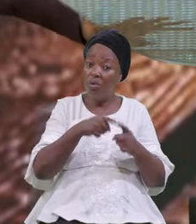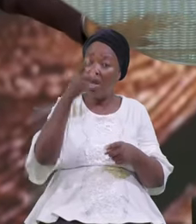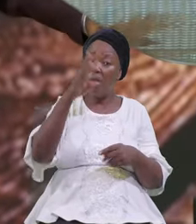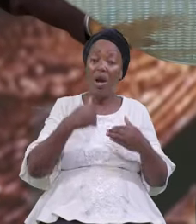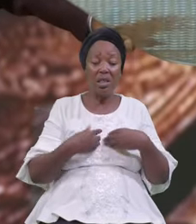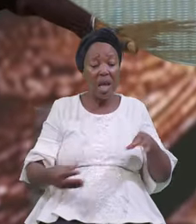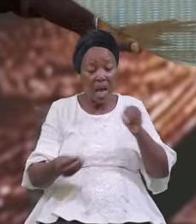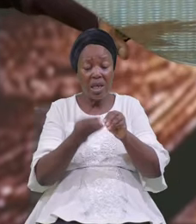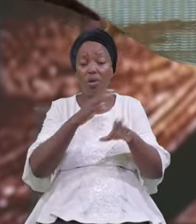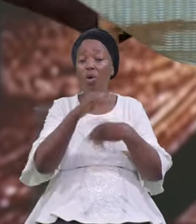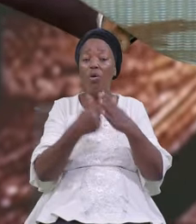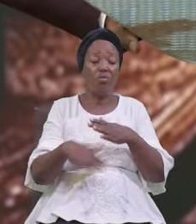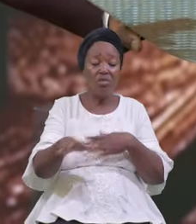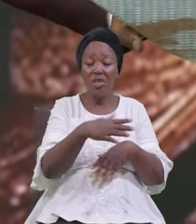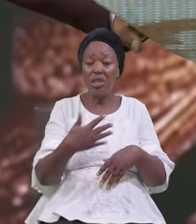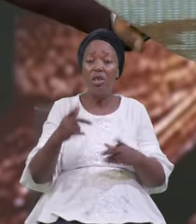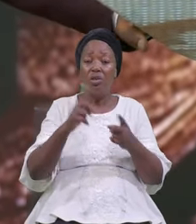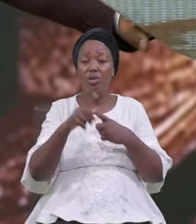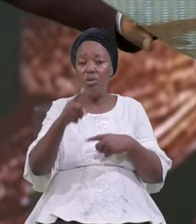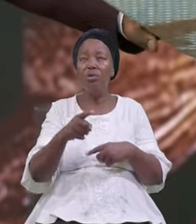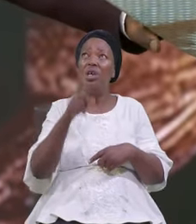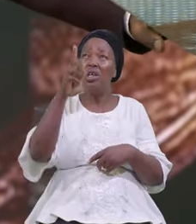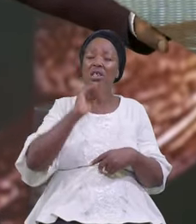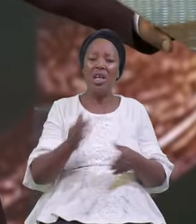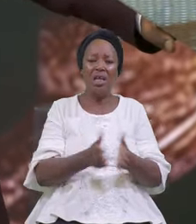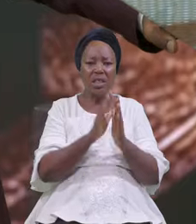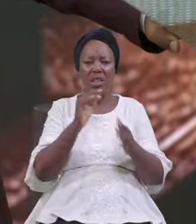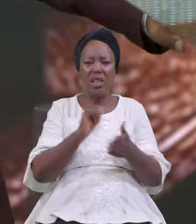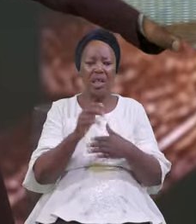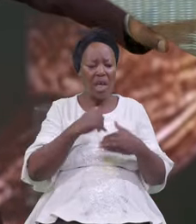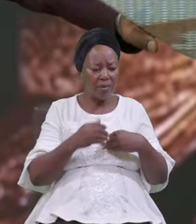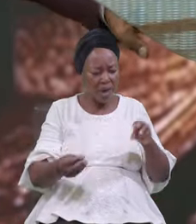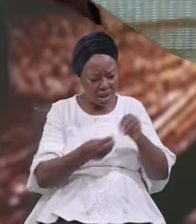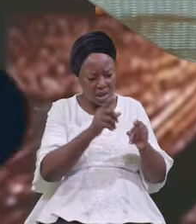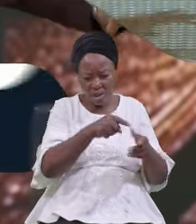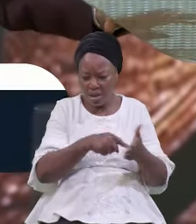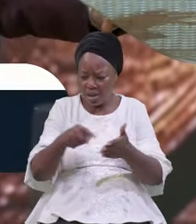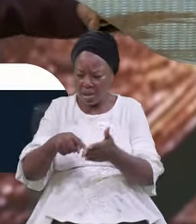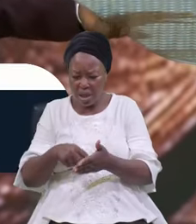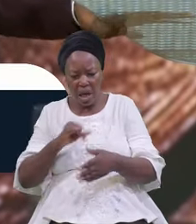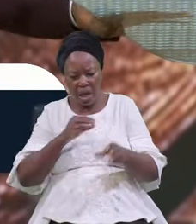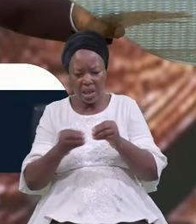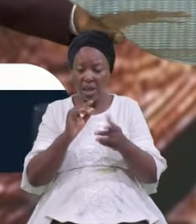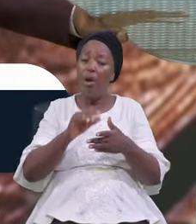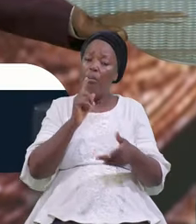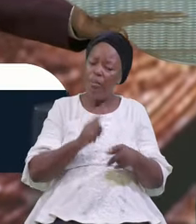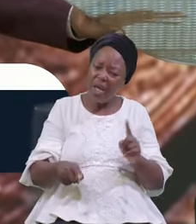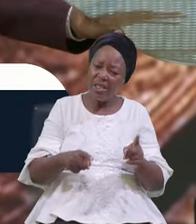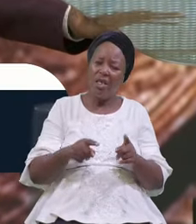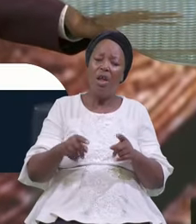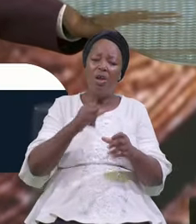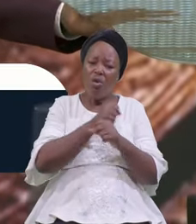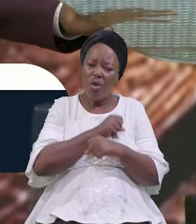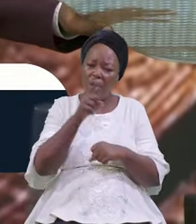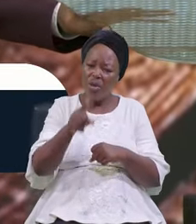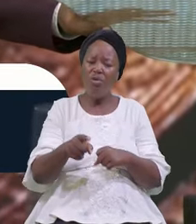all those things unto you, he's still asking, yes, I've added this, I've added this, I've added that, but lovest thou me